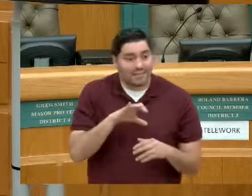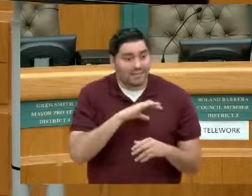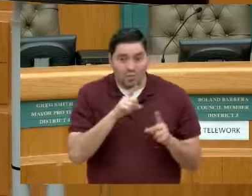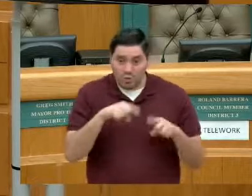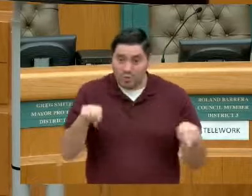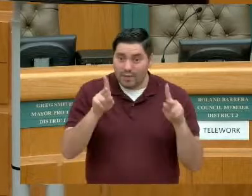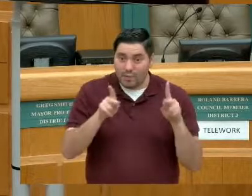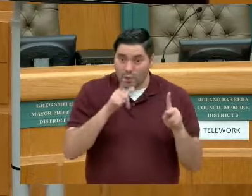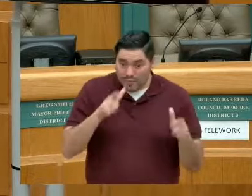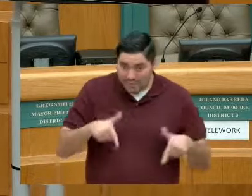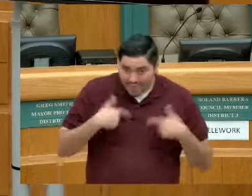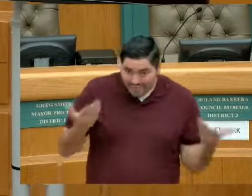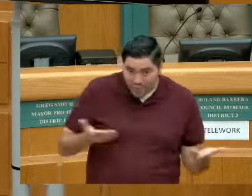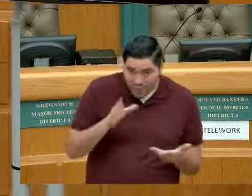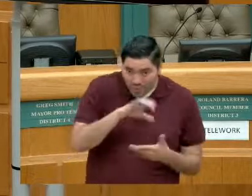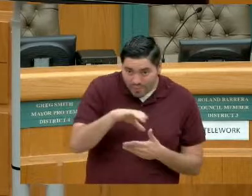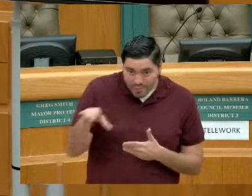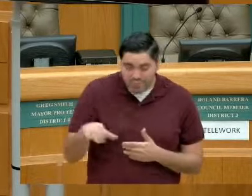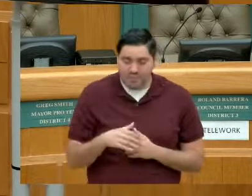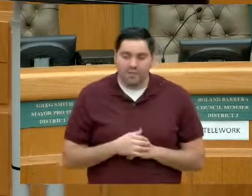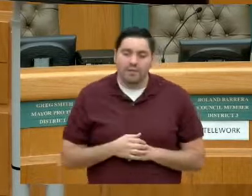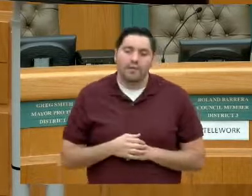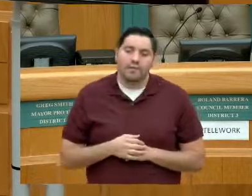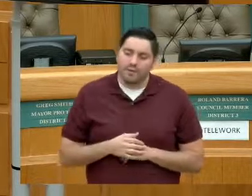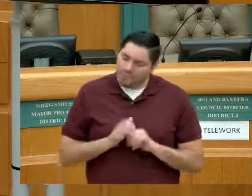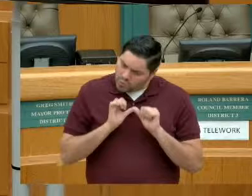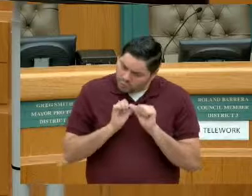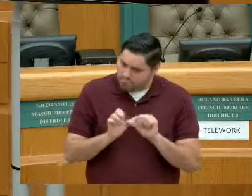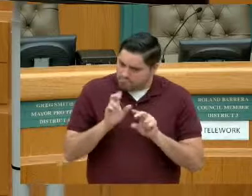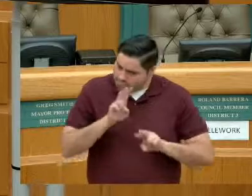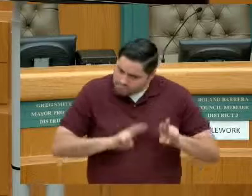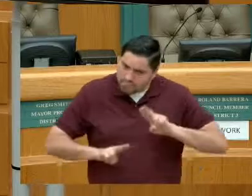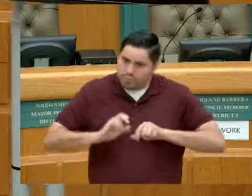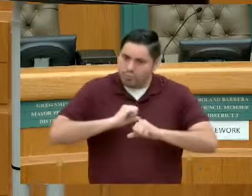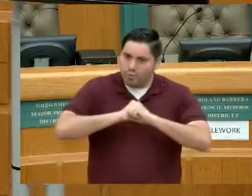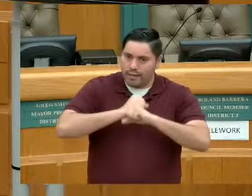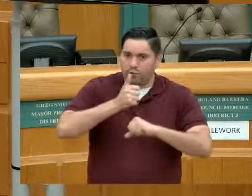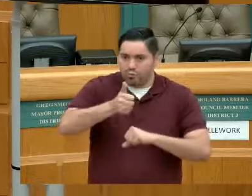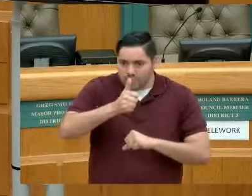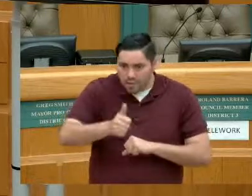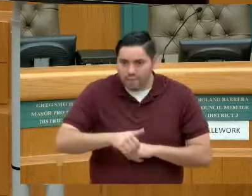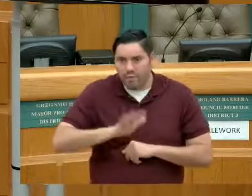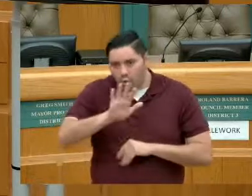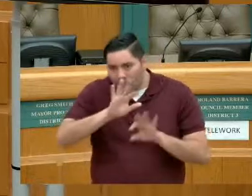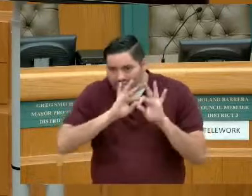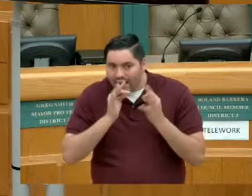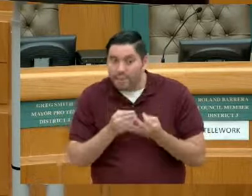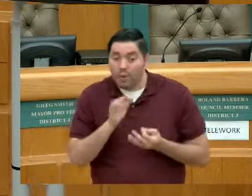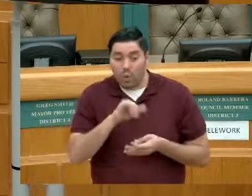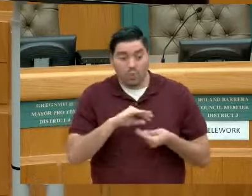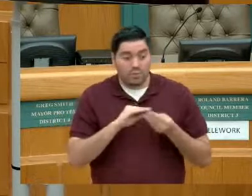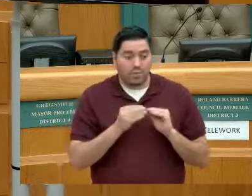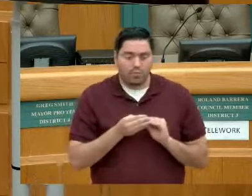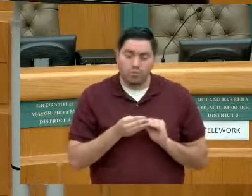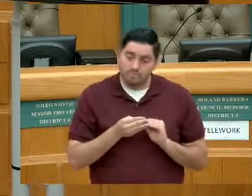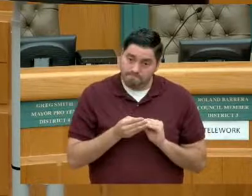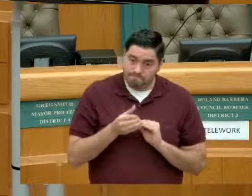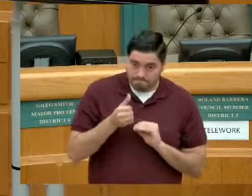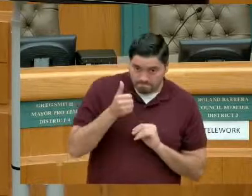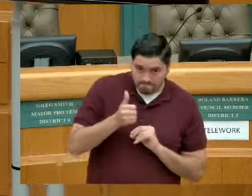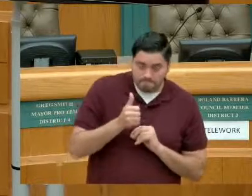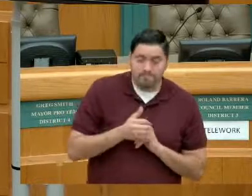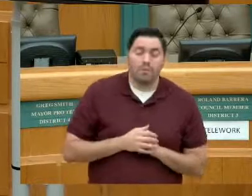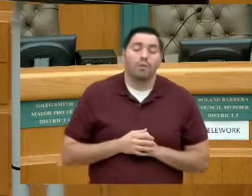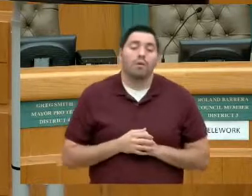again, I want to thank the citizens of Corpus Christi, Nueces County for maintaining the vigilance and protecting yourself and your